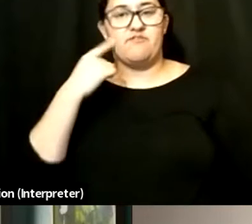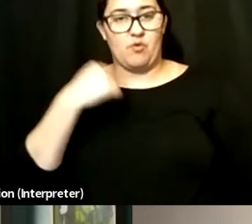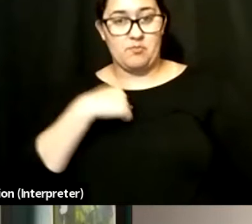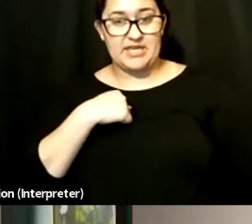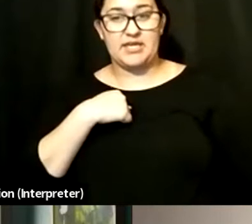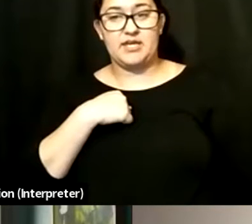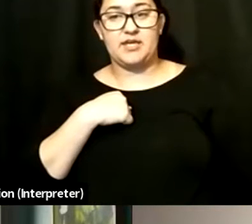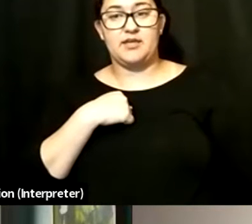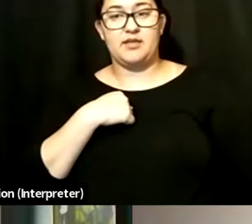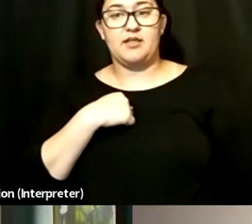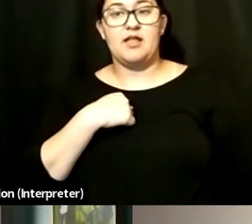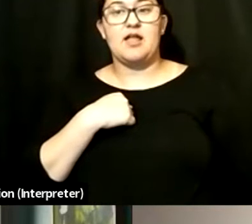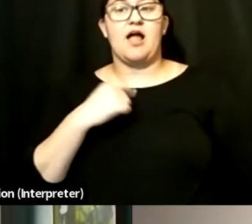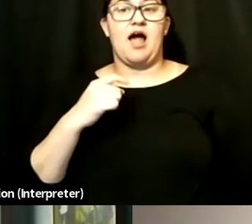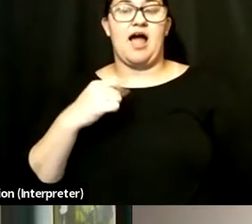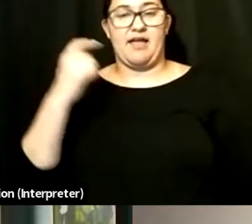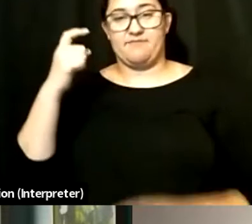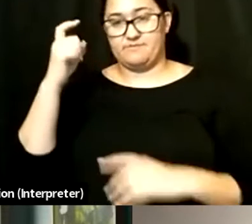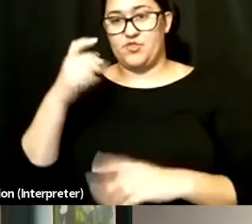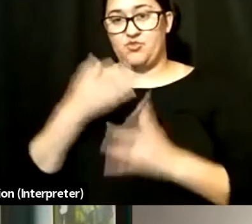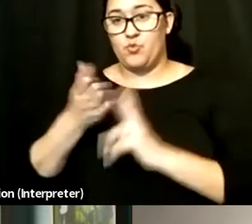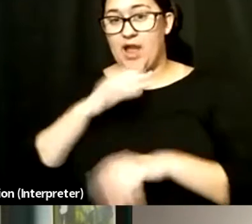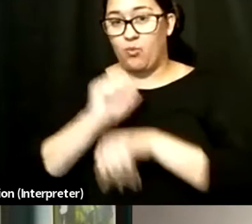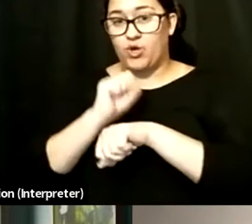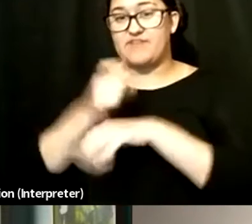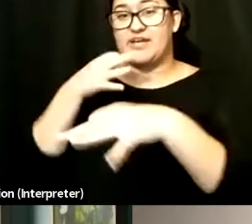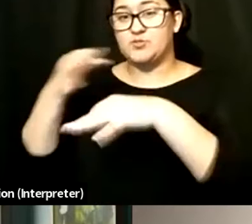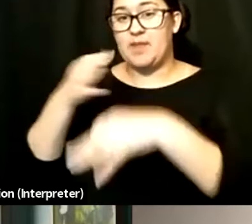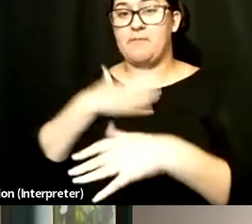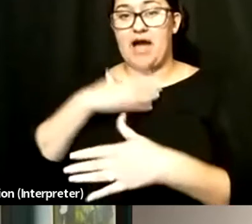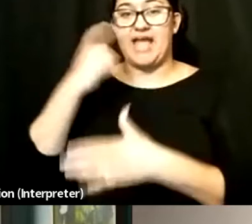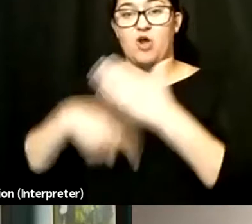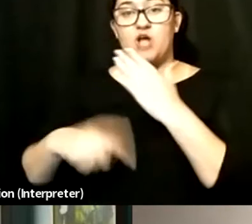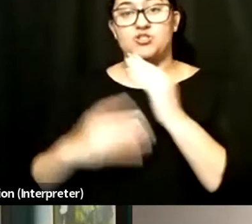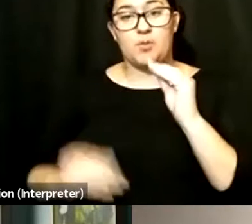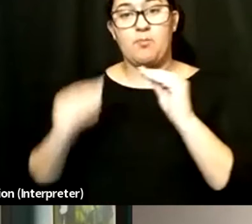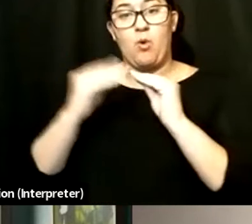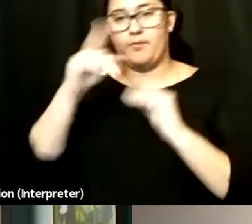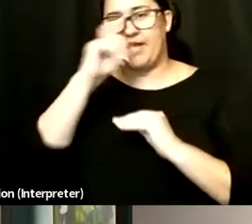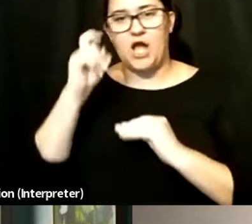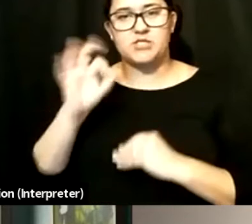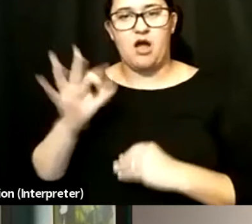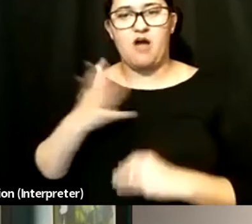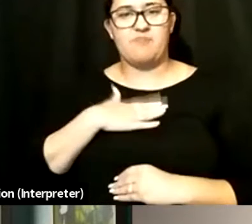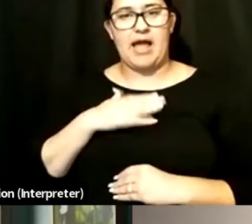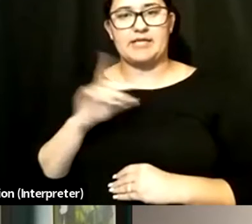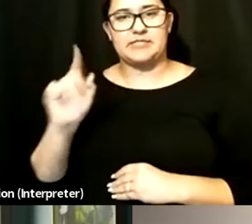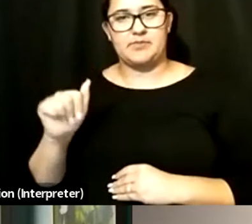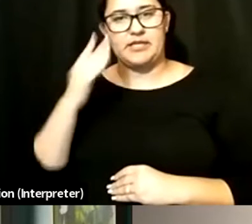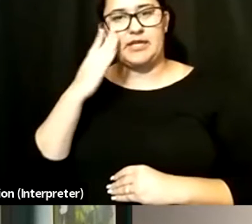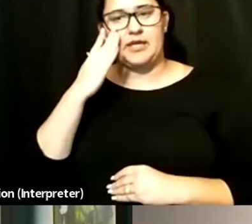my parking costs are more because I go through short-term parking. All of these are costs in, money to my